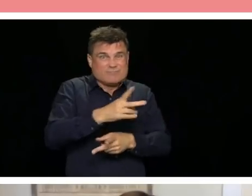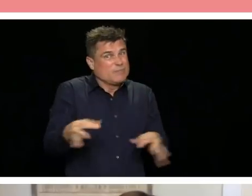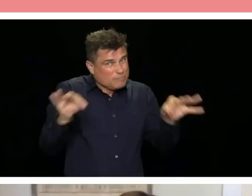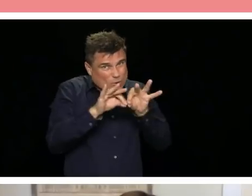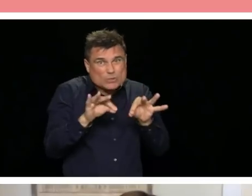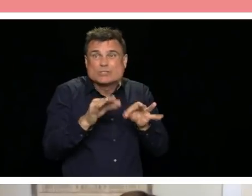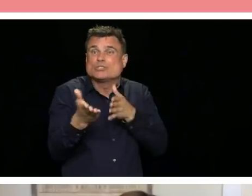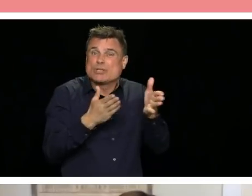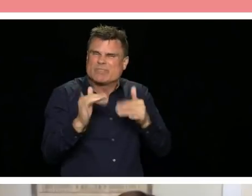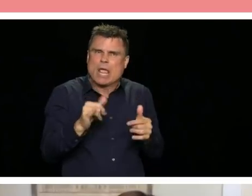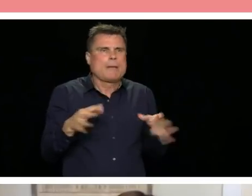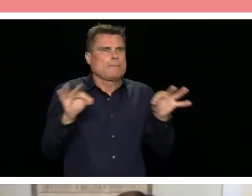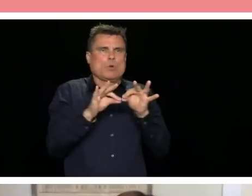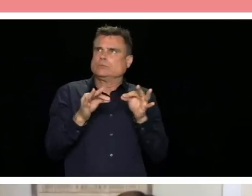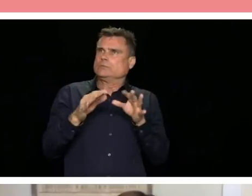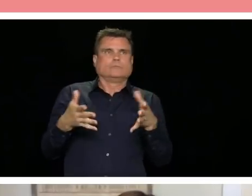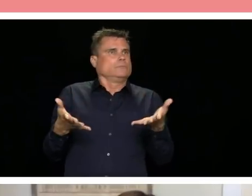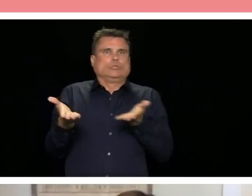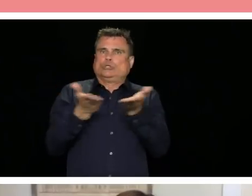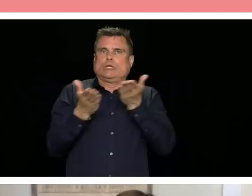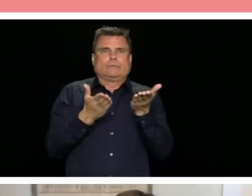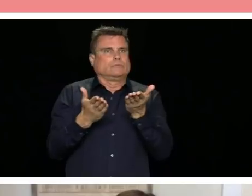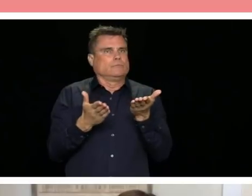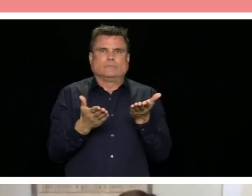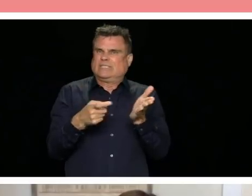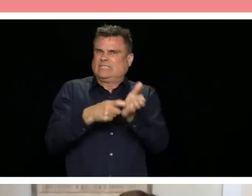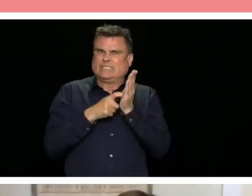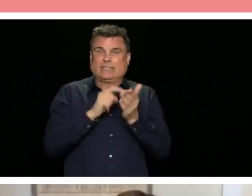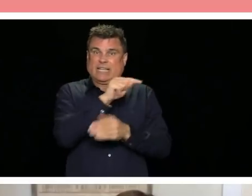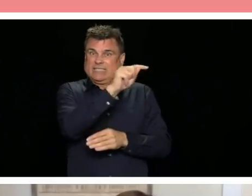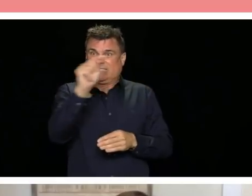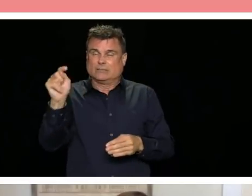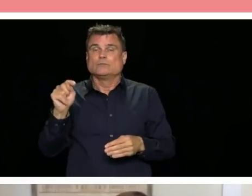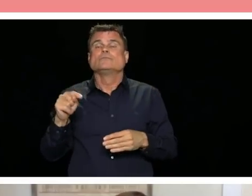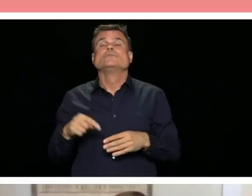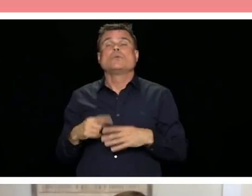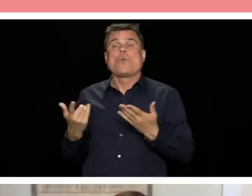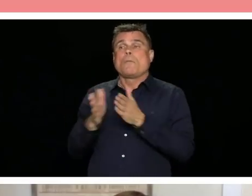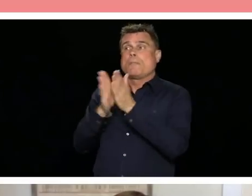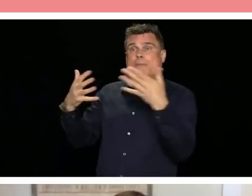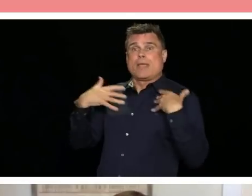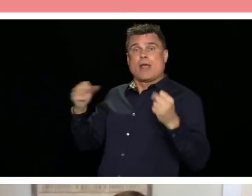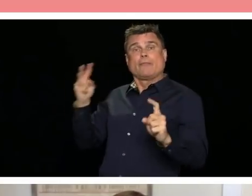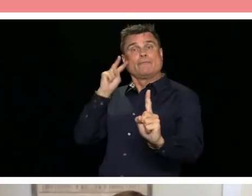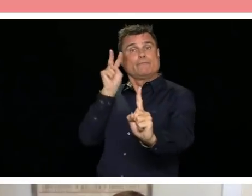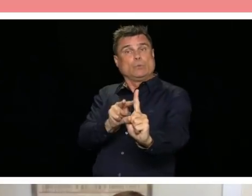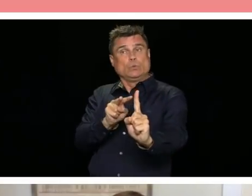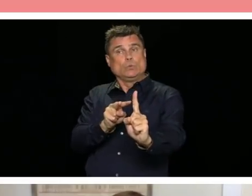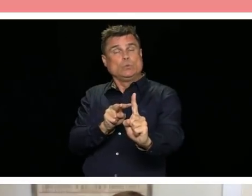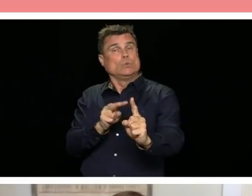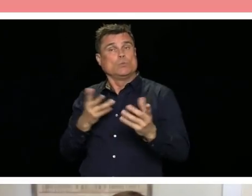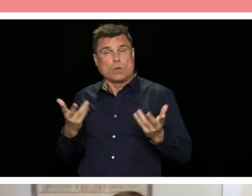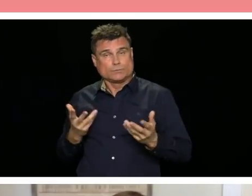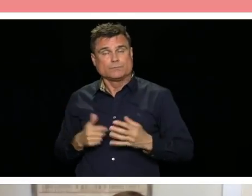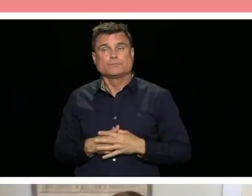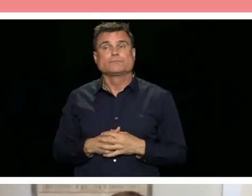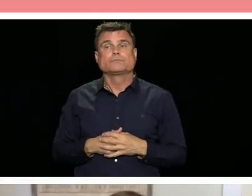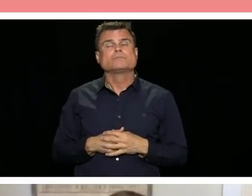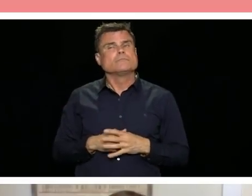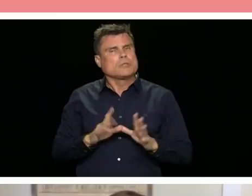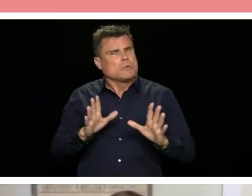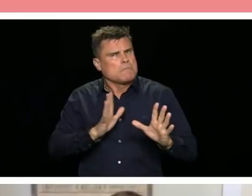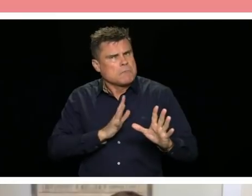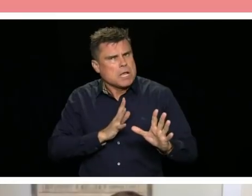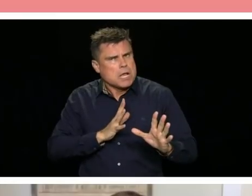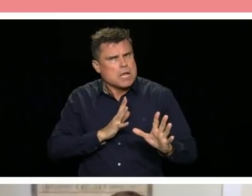public health perspective, which is very accessible testing, good contact tracing, and